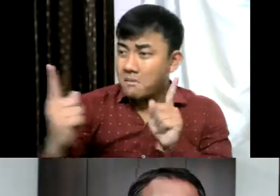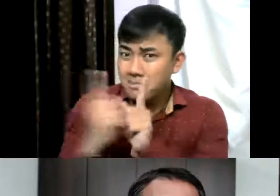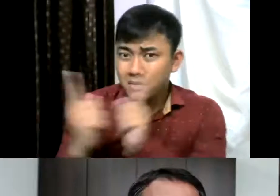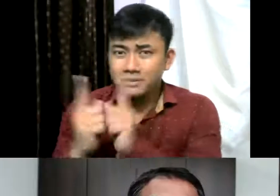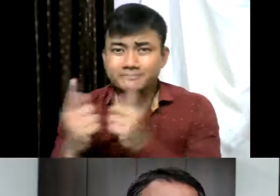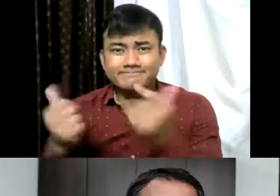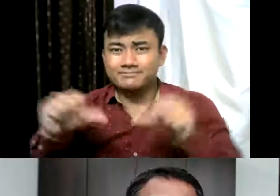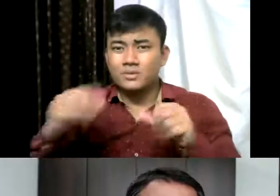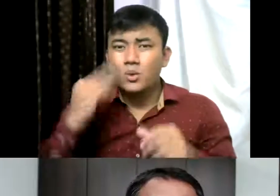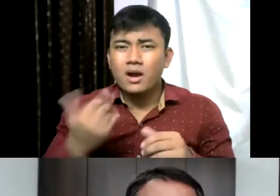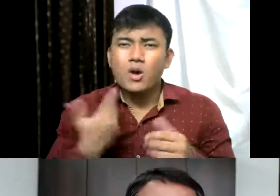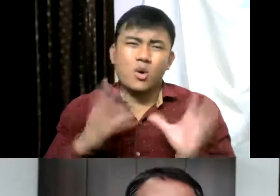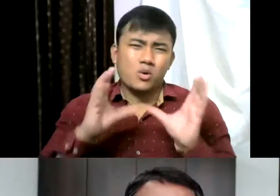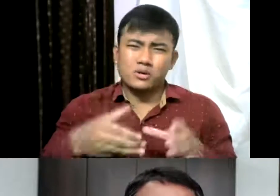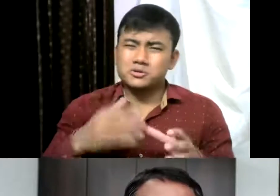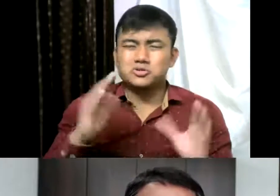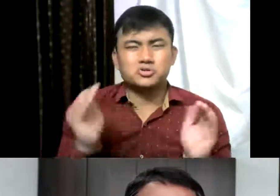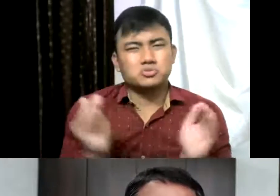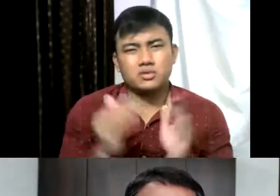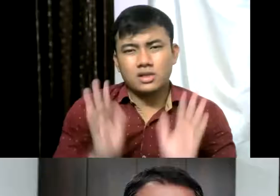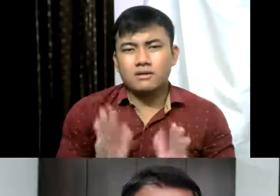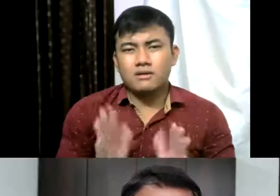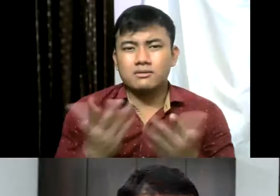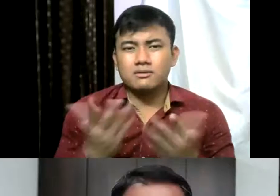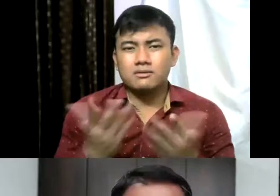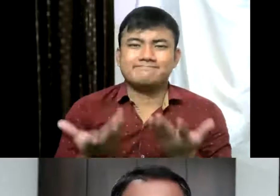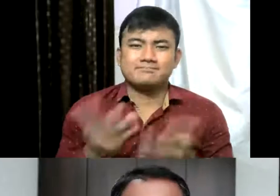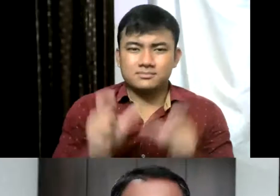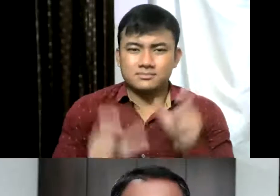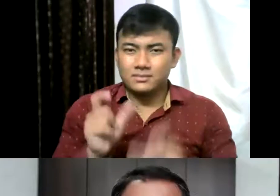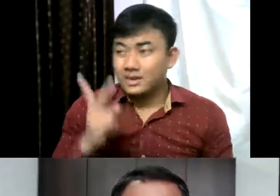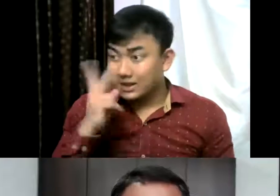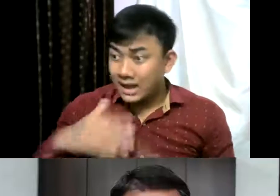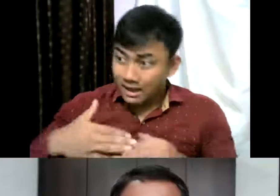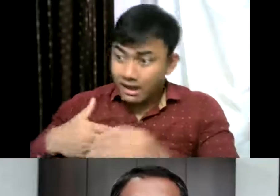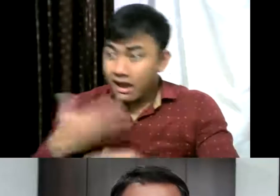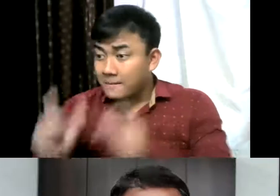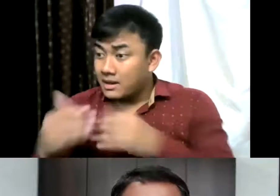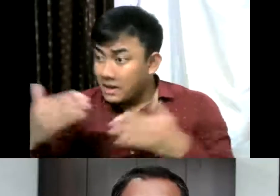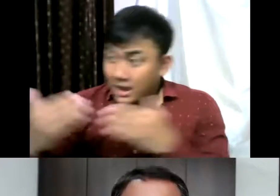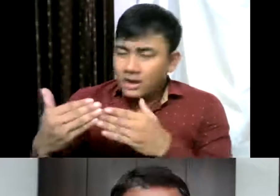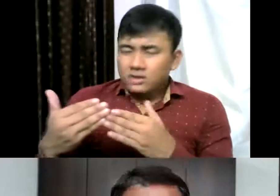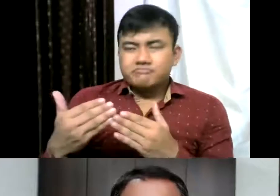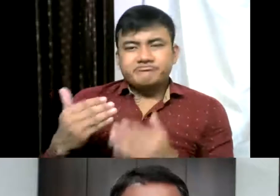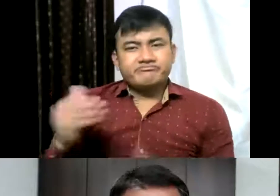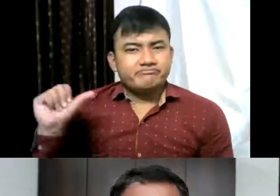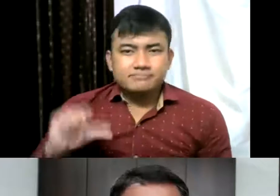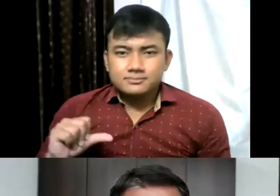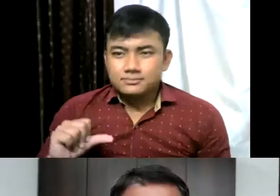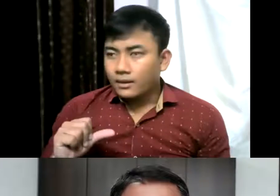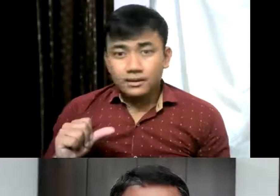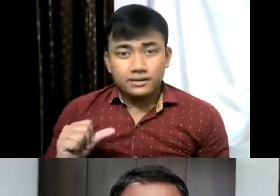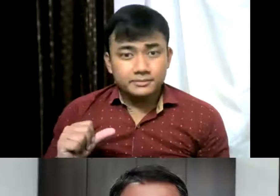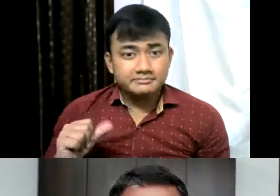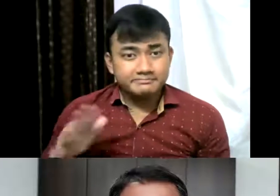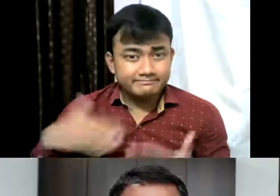a small town in a countryside, queers still feel that they can't meet people. Right? So in those